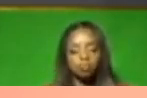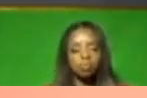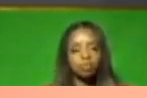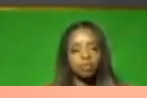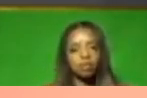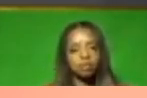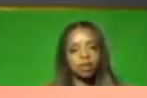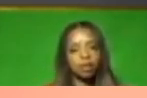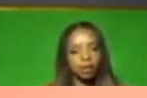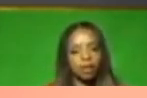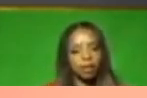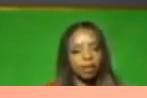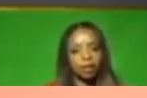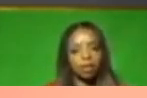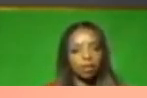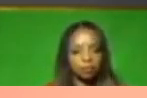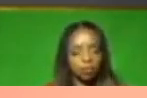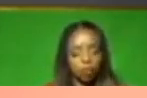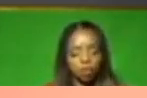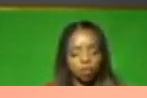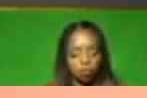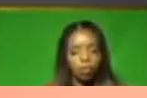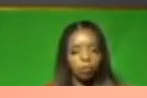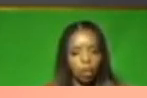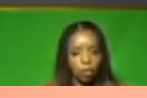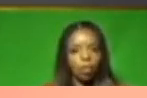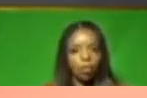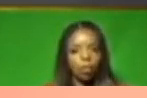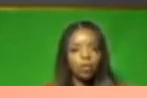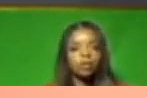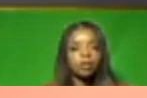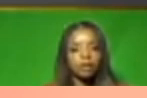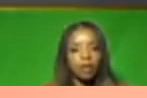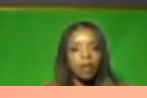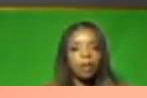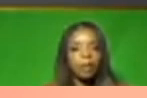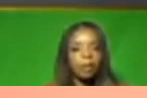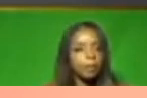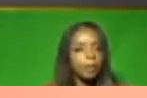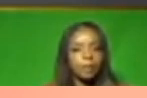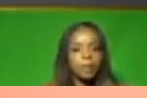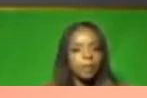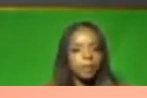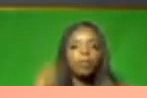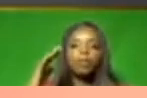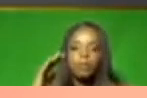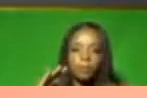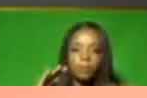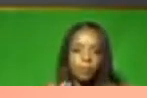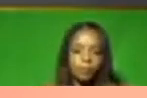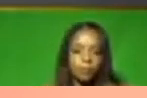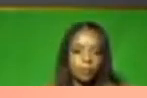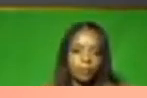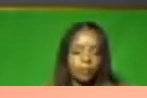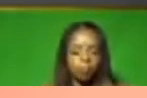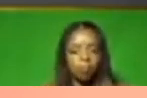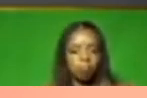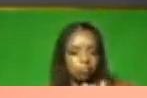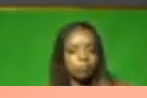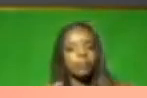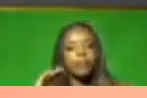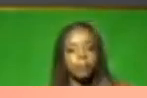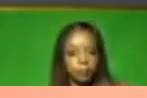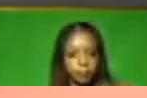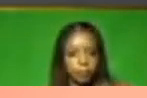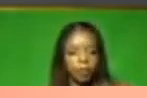economic growth and a reduction in poverty, unemployment, and inequality. By alleviating